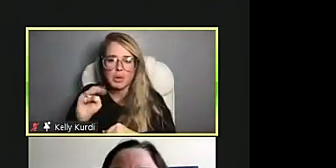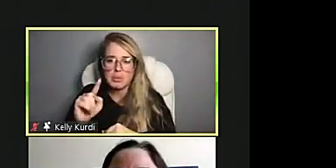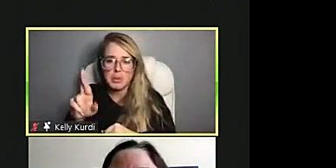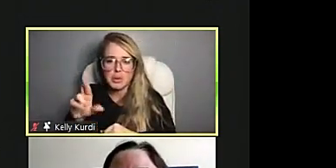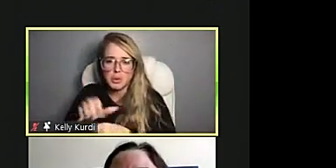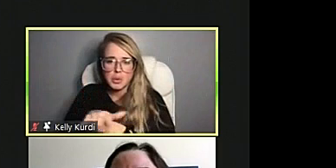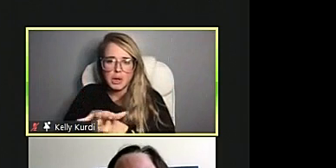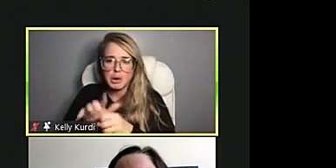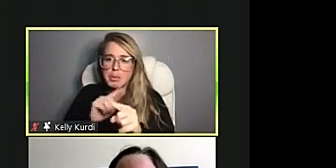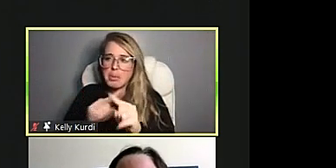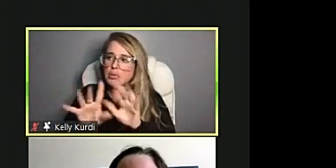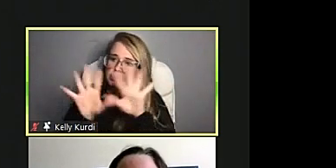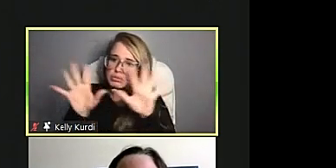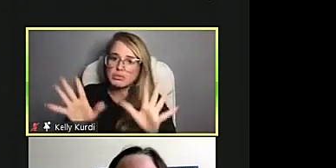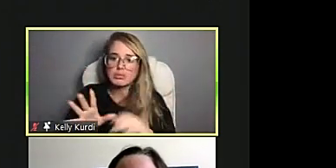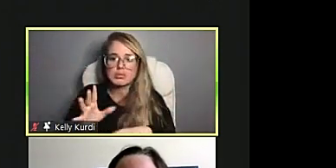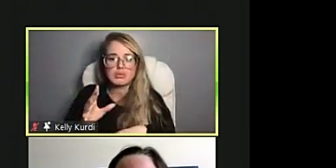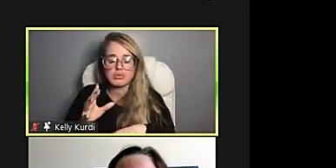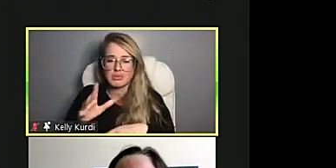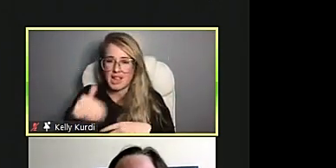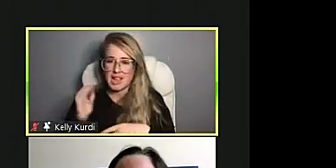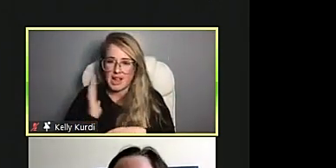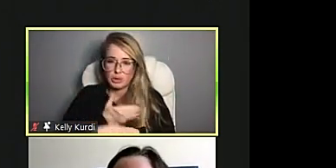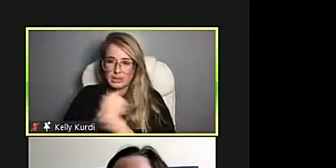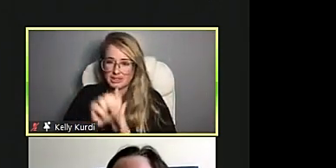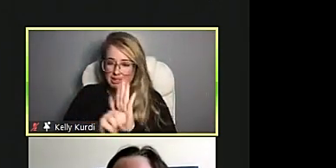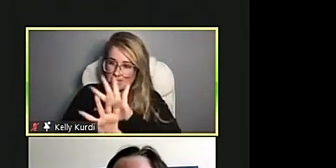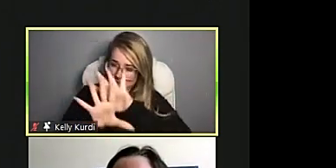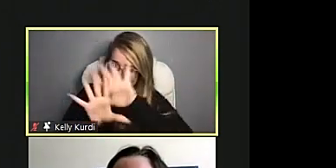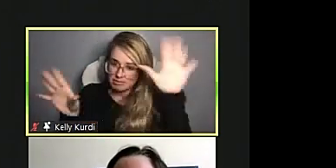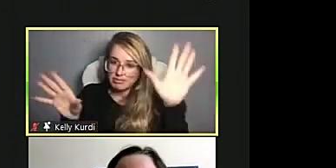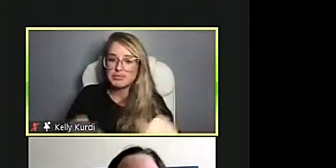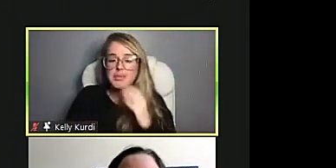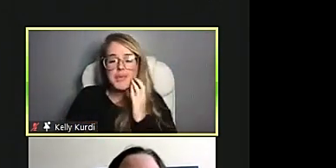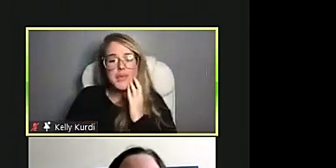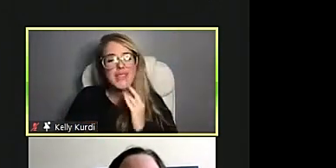out to all four corners of our state. Next slide.